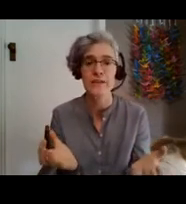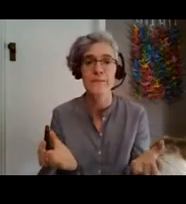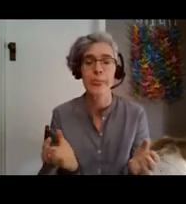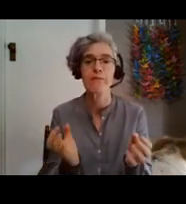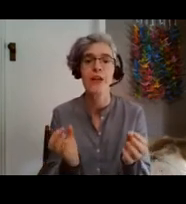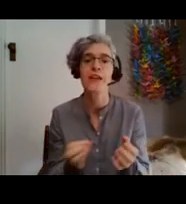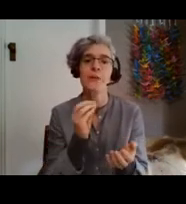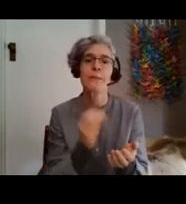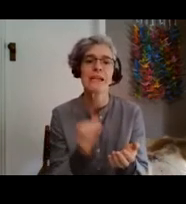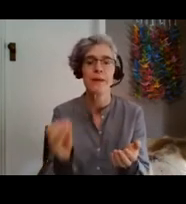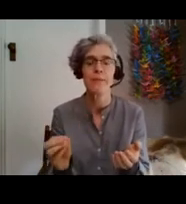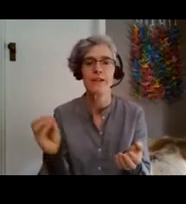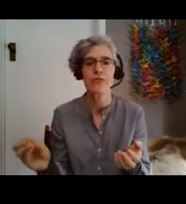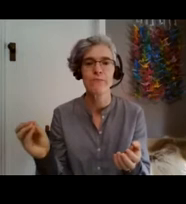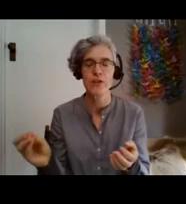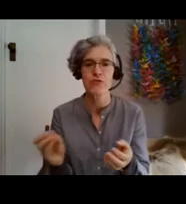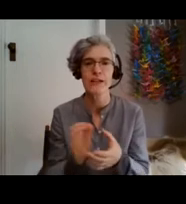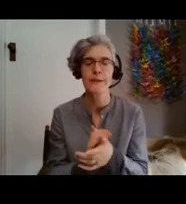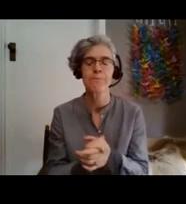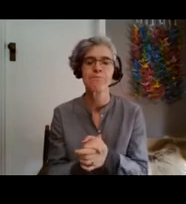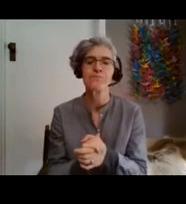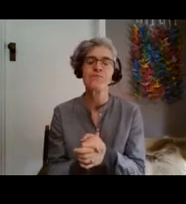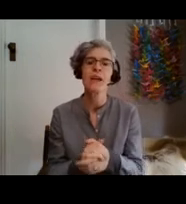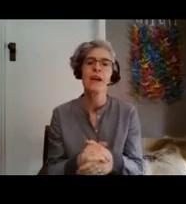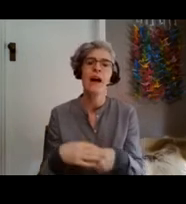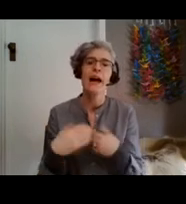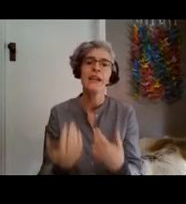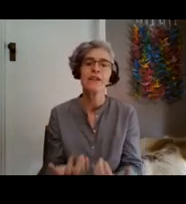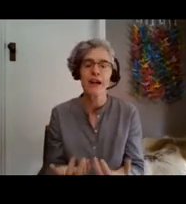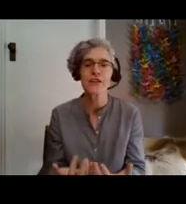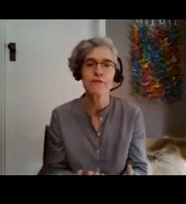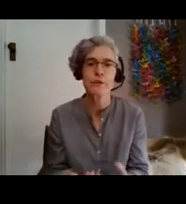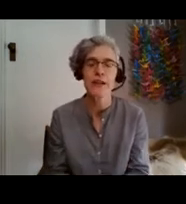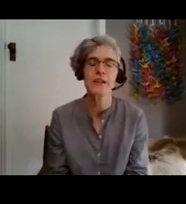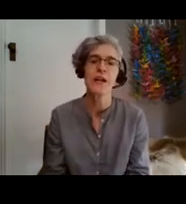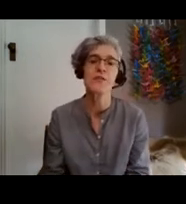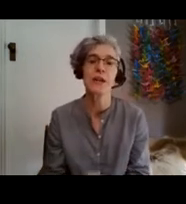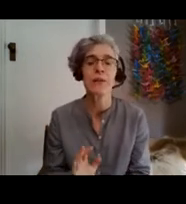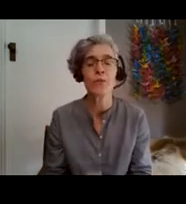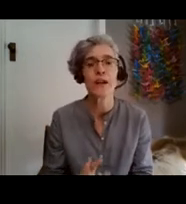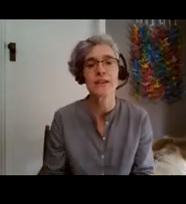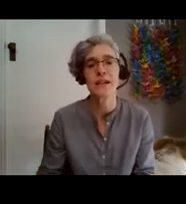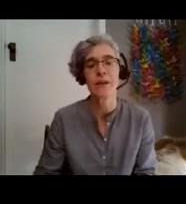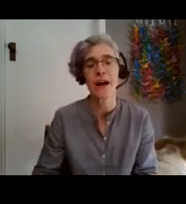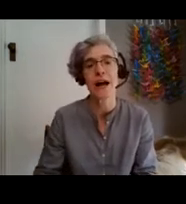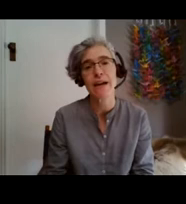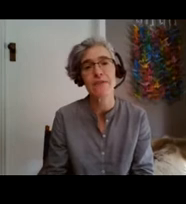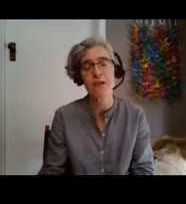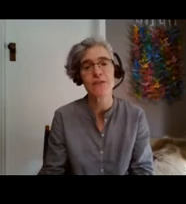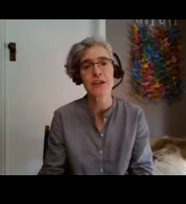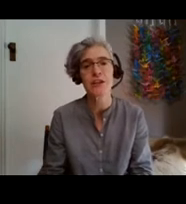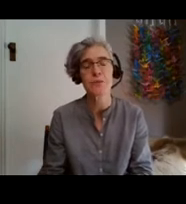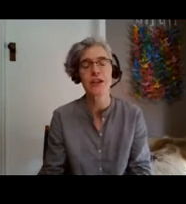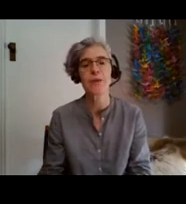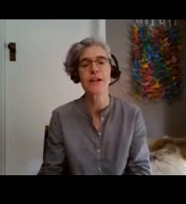at once, rather than doing piece by piece, street by street. Another advantage of doing it this way is that we can be more holistic about how we have